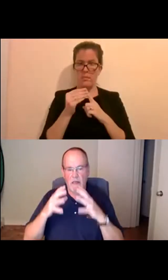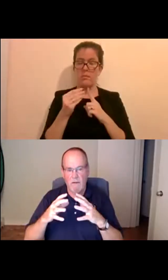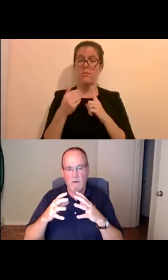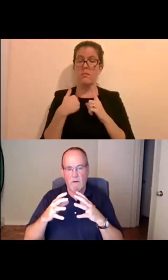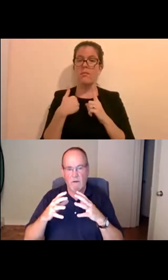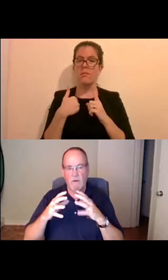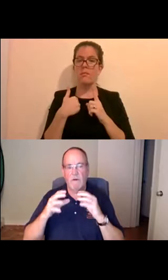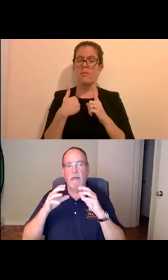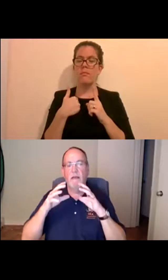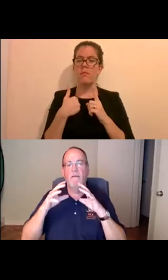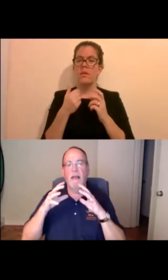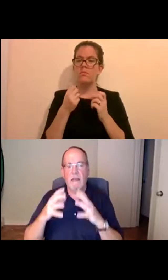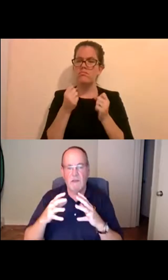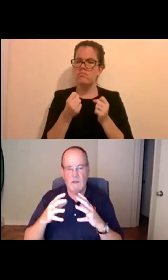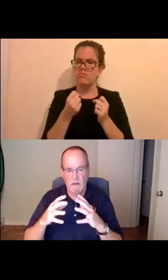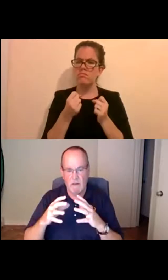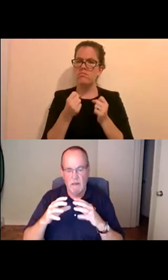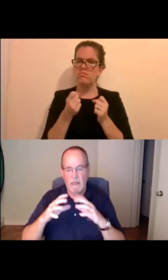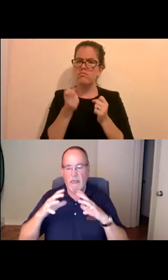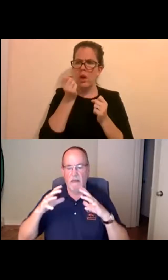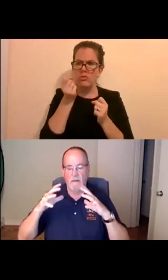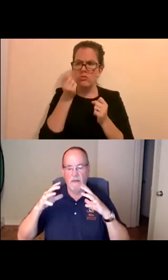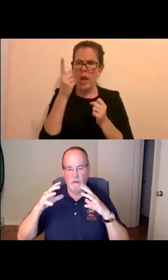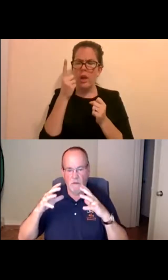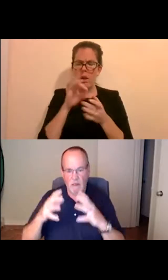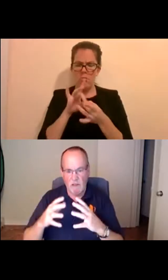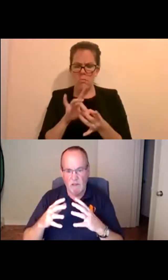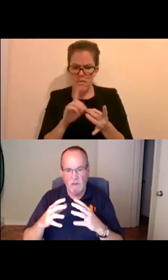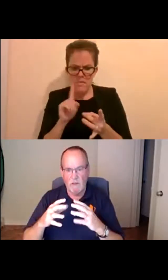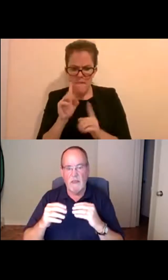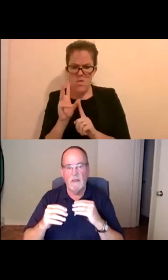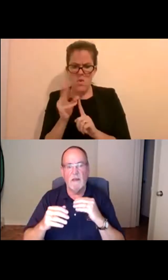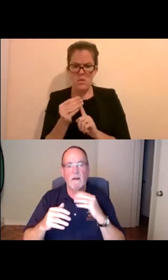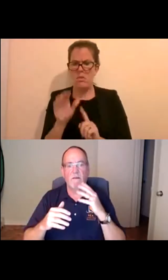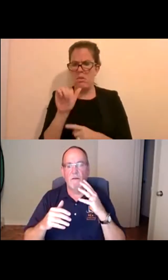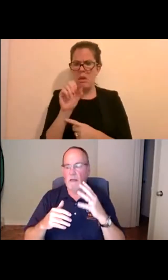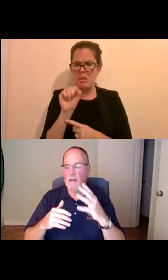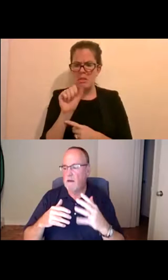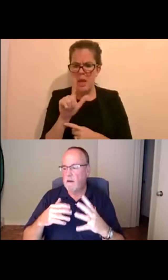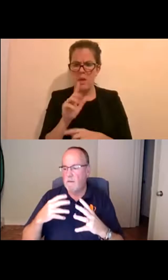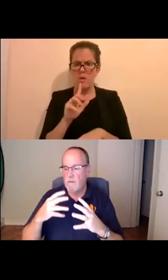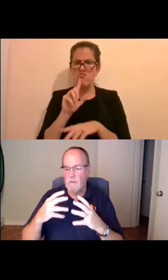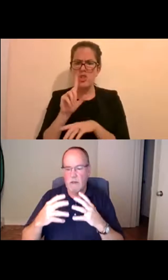the deaf culture and of ASL and of these traditions and of